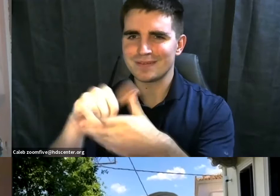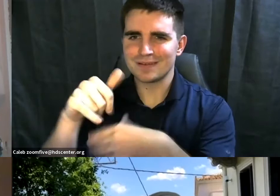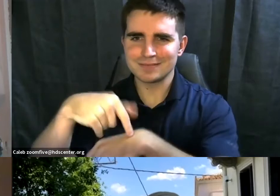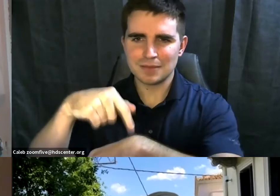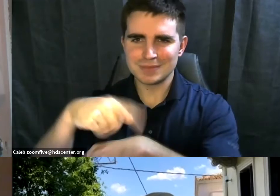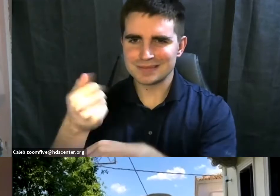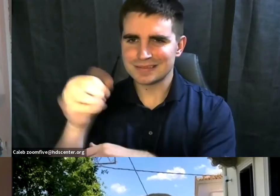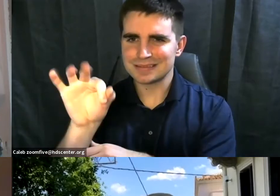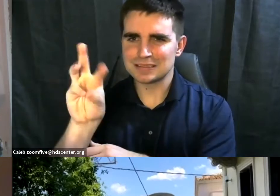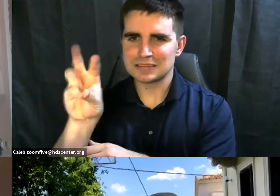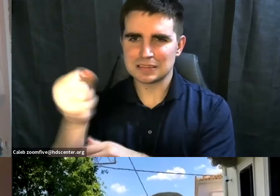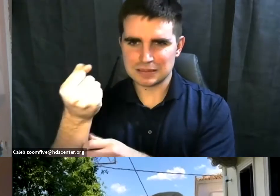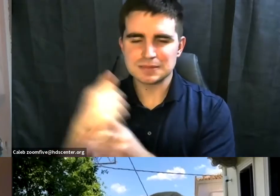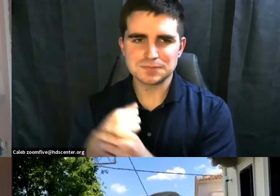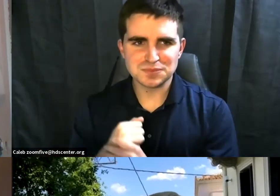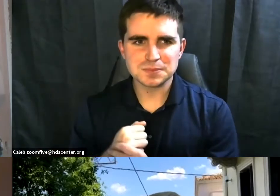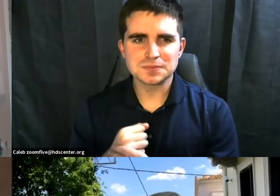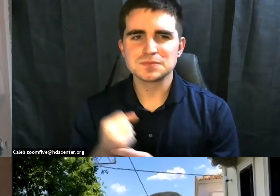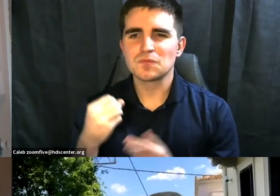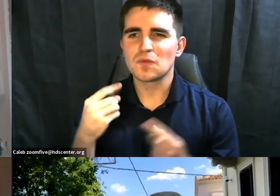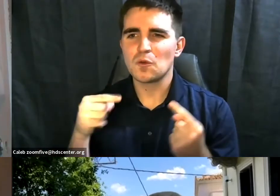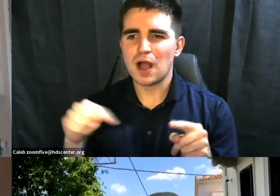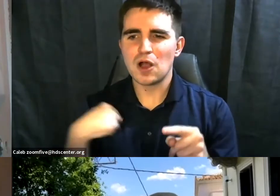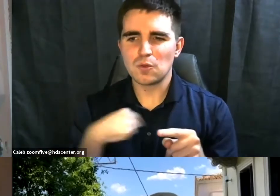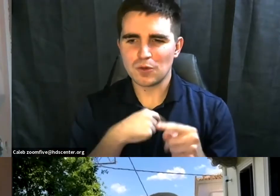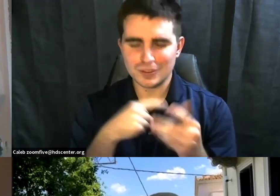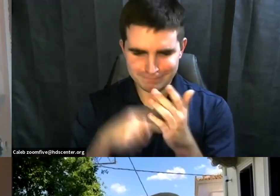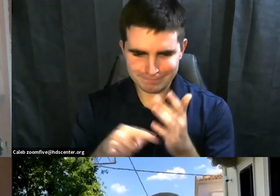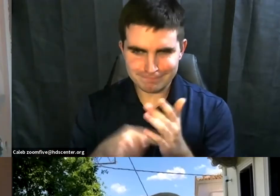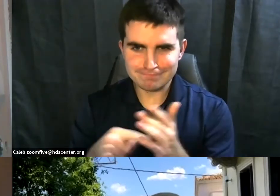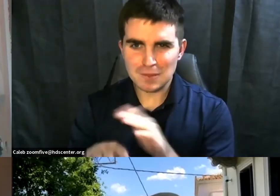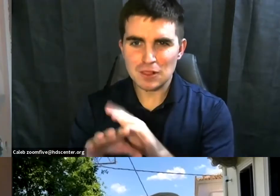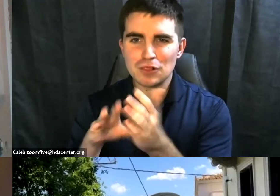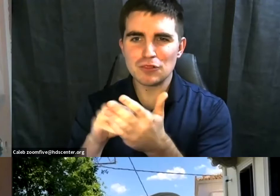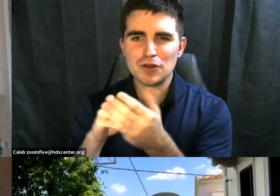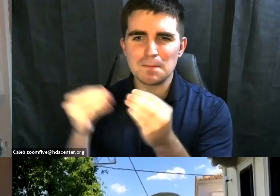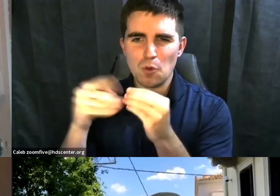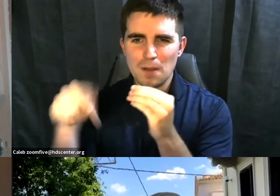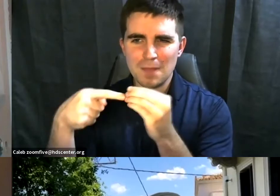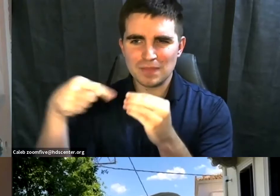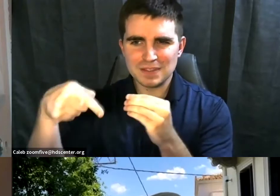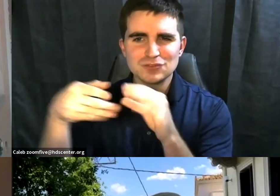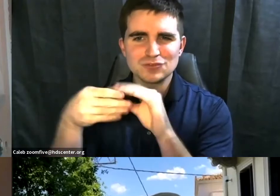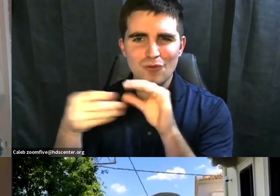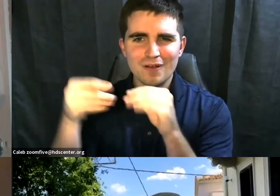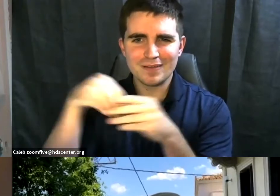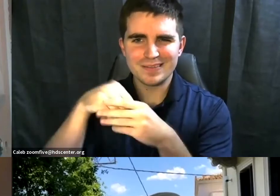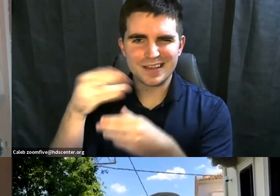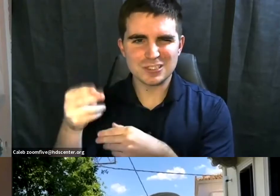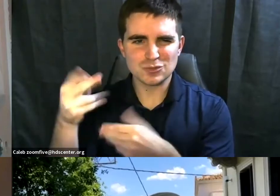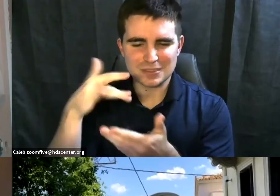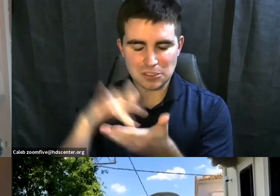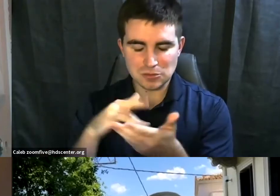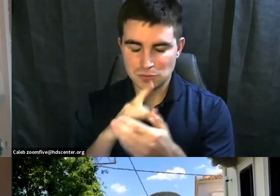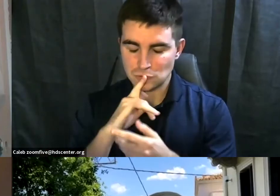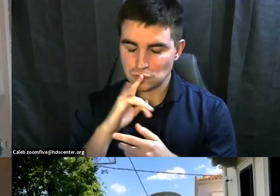1960s. So as we were digging in and learning more about this story at the History Center, what truly amazes me in this